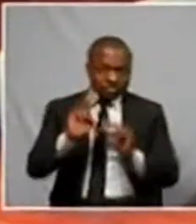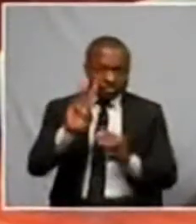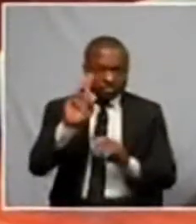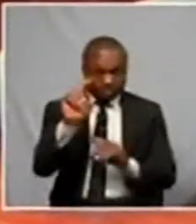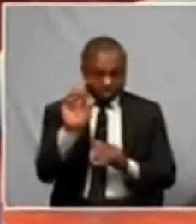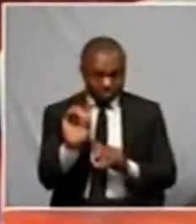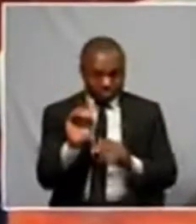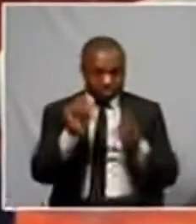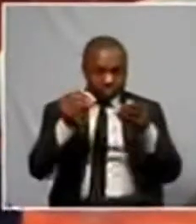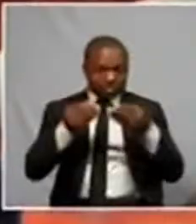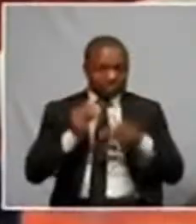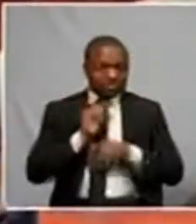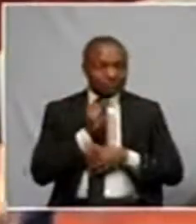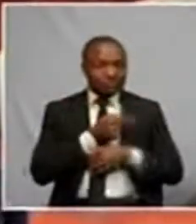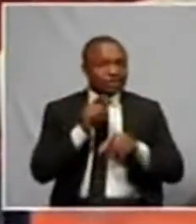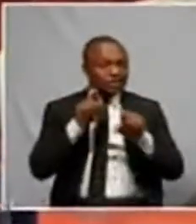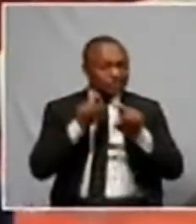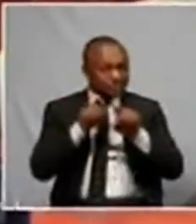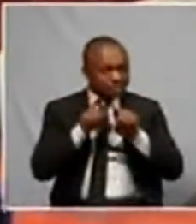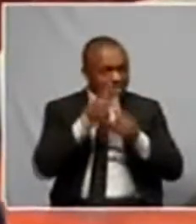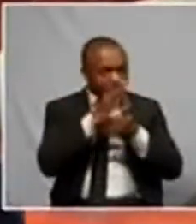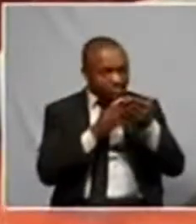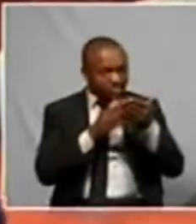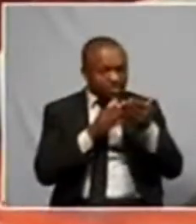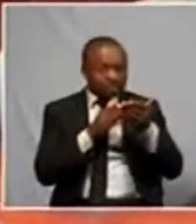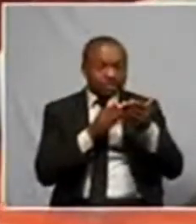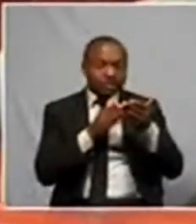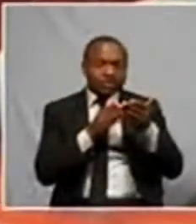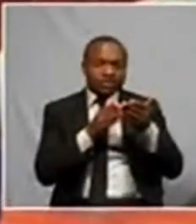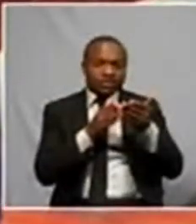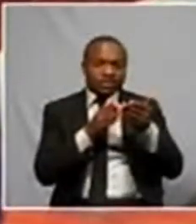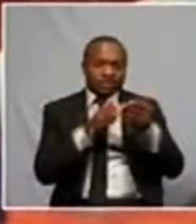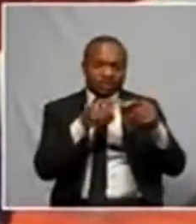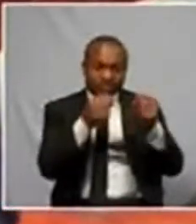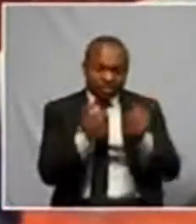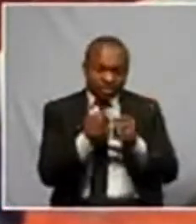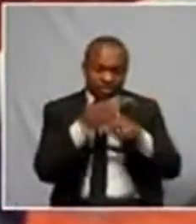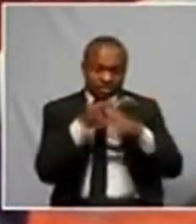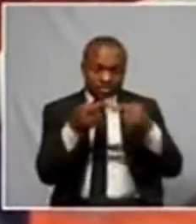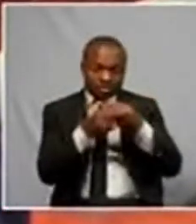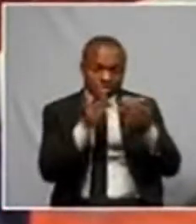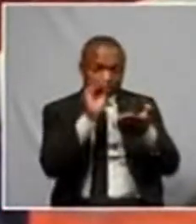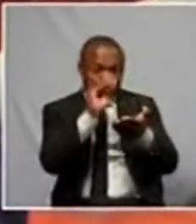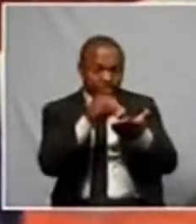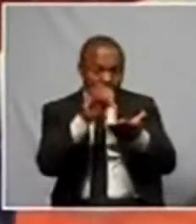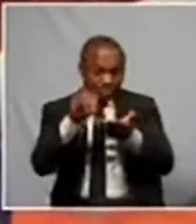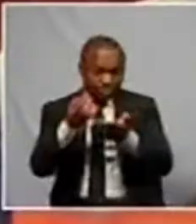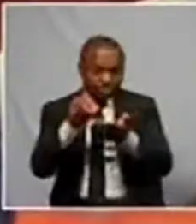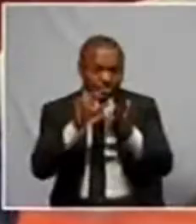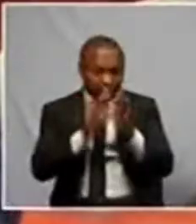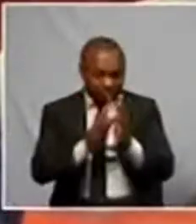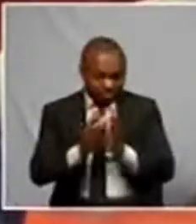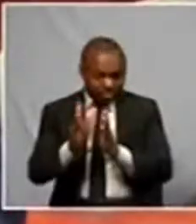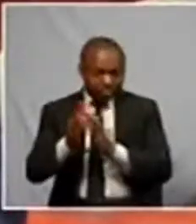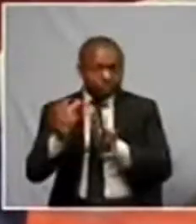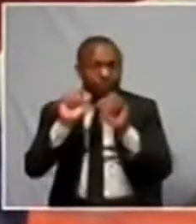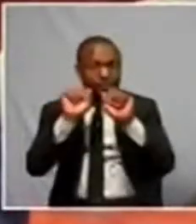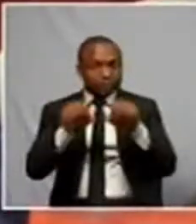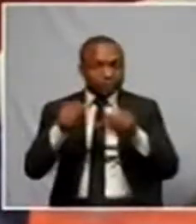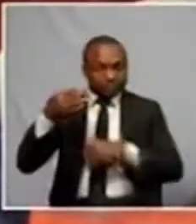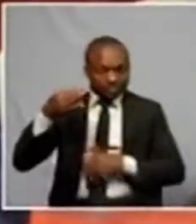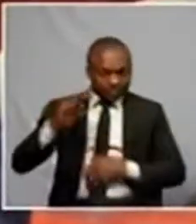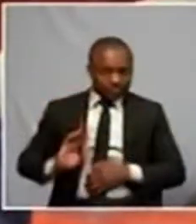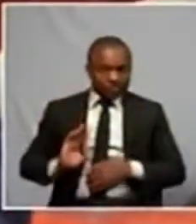us some kind of room to be able to ensure that we put in place measures that can benefit our